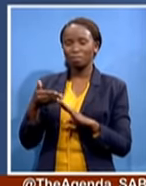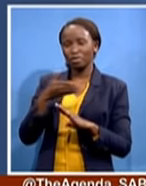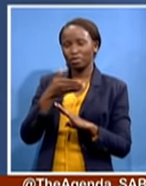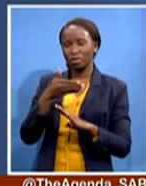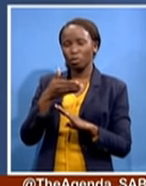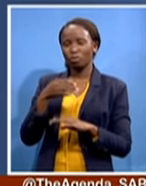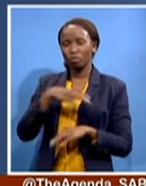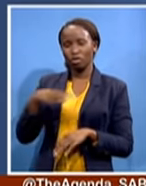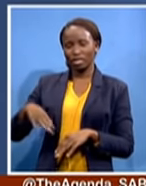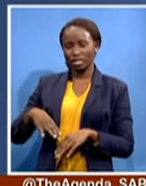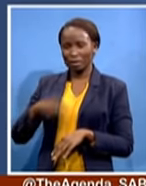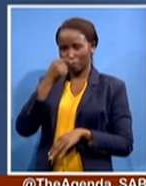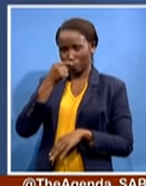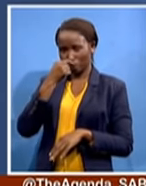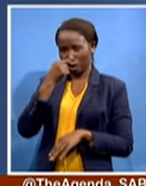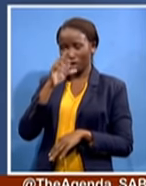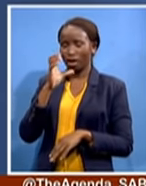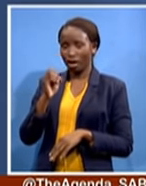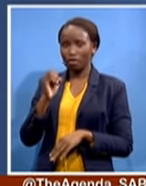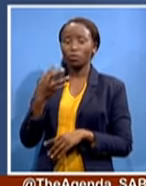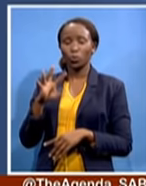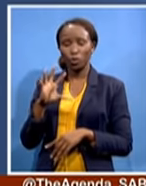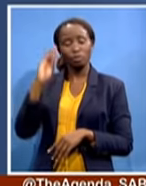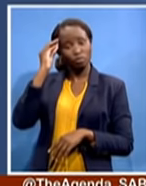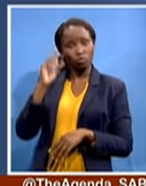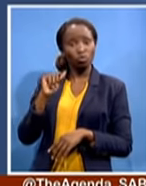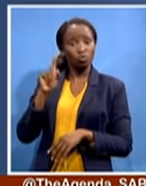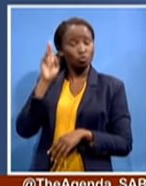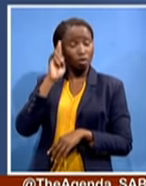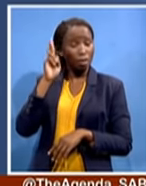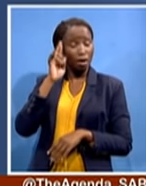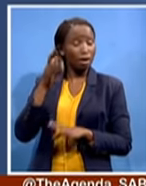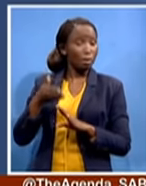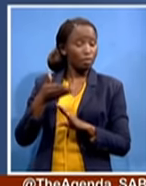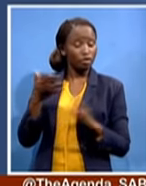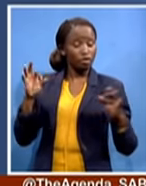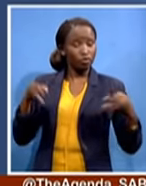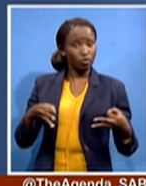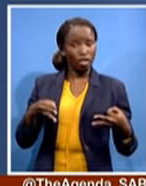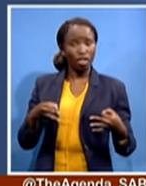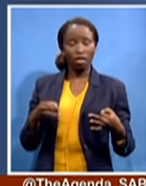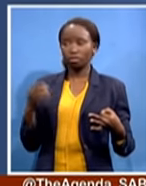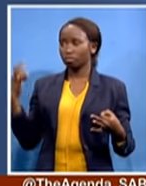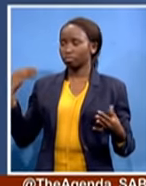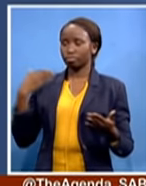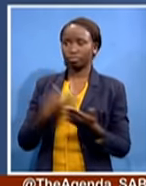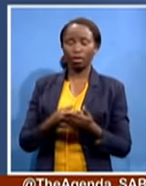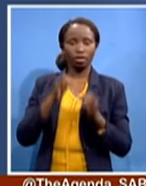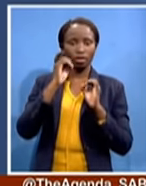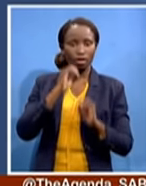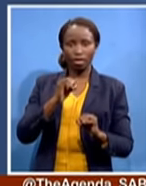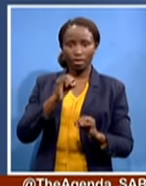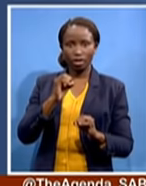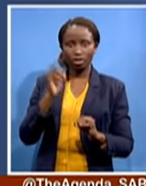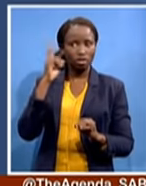recall that since the burial, not much has been said about what's happening there. When you look at what the chief is